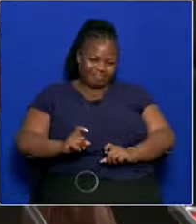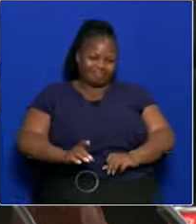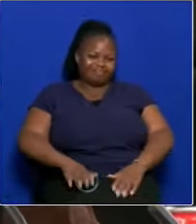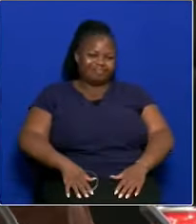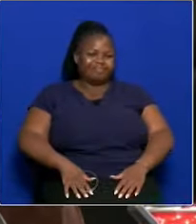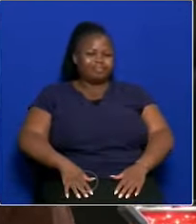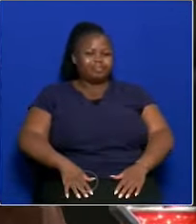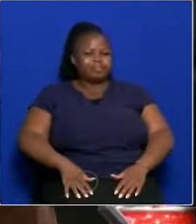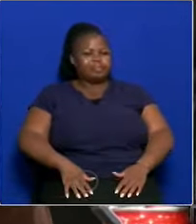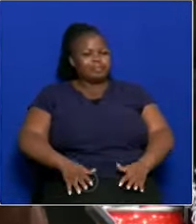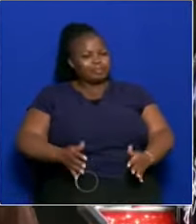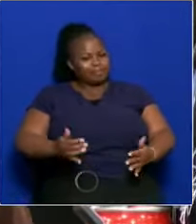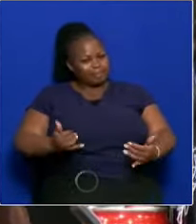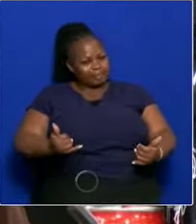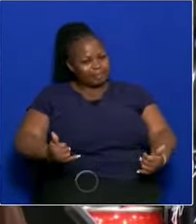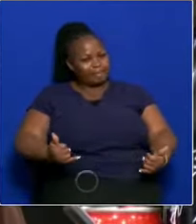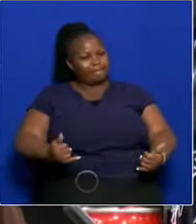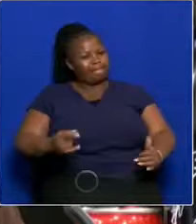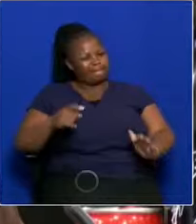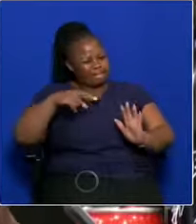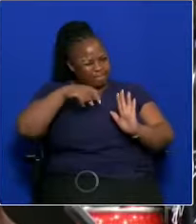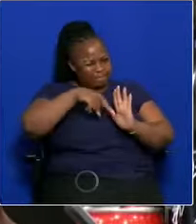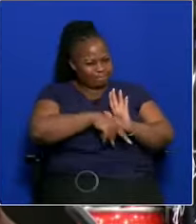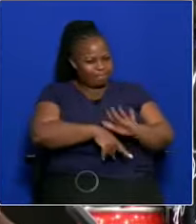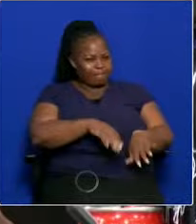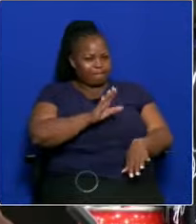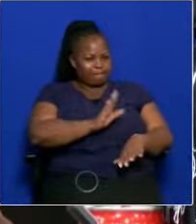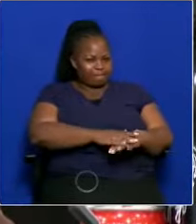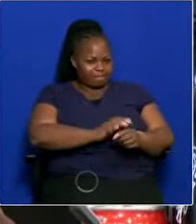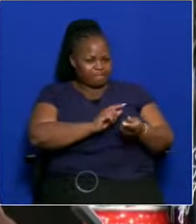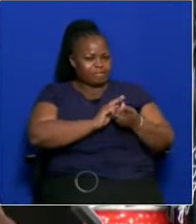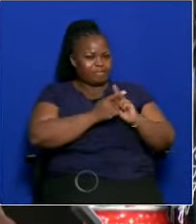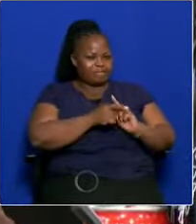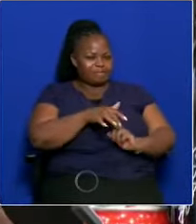let's go deeper into this loan situation.